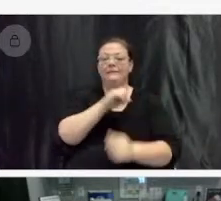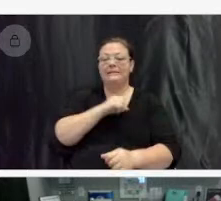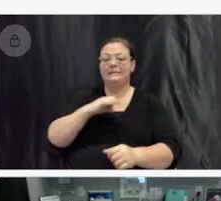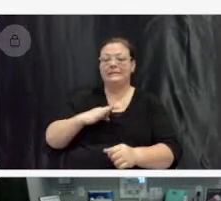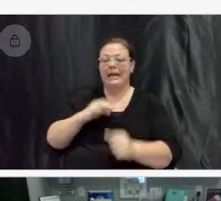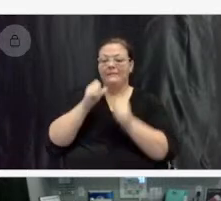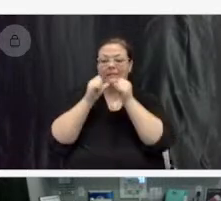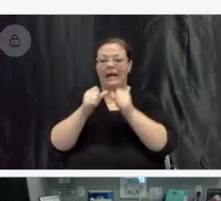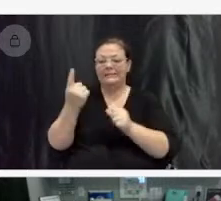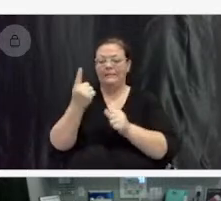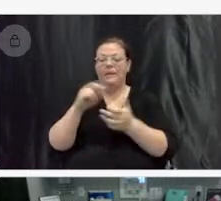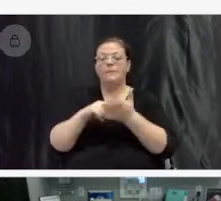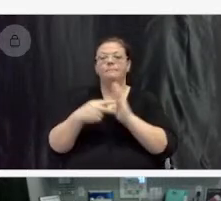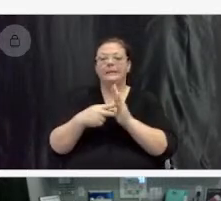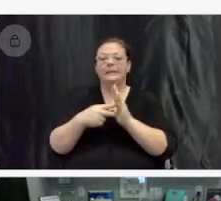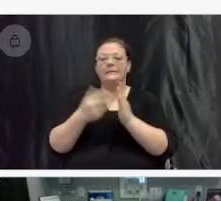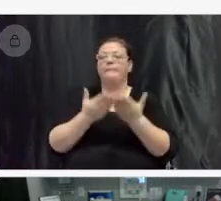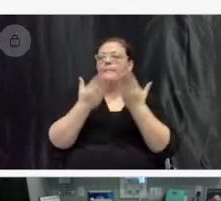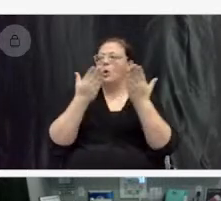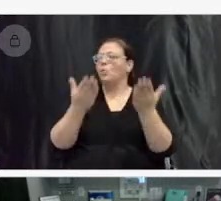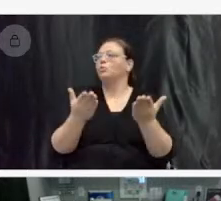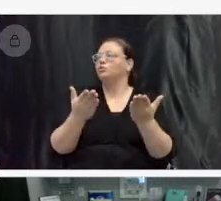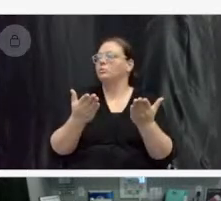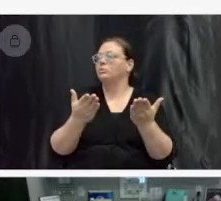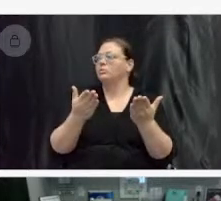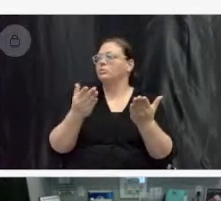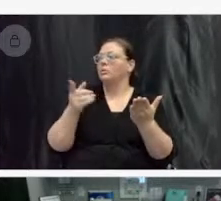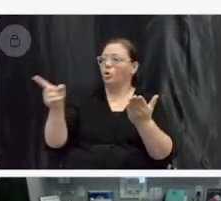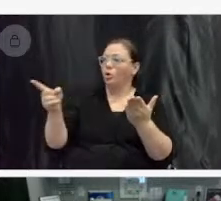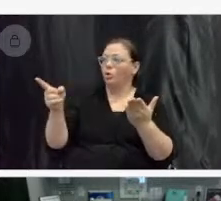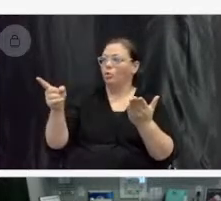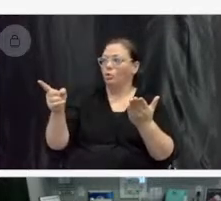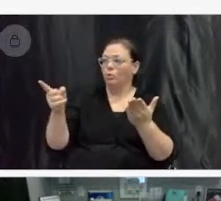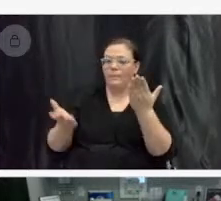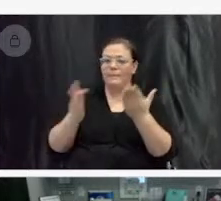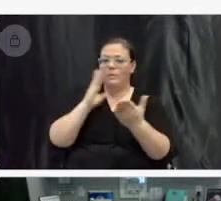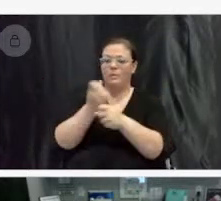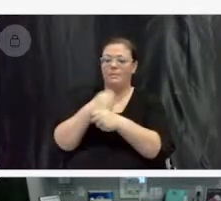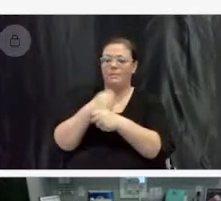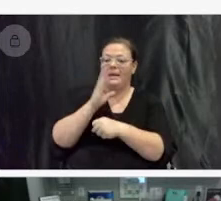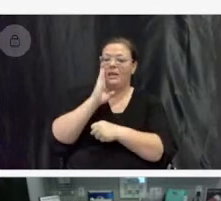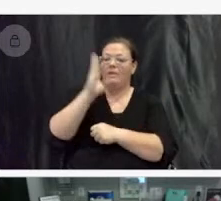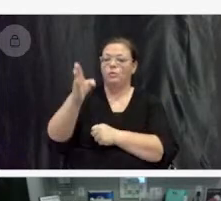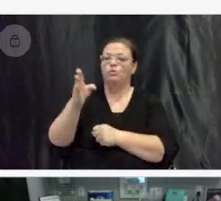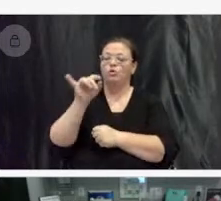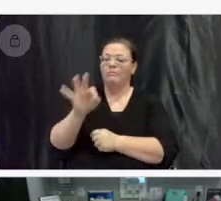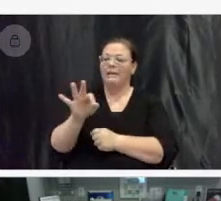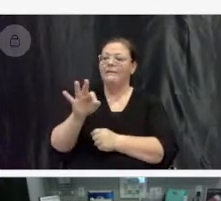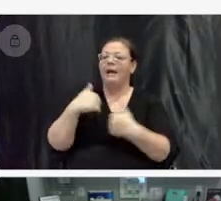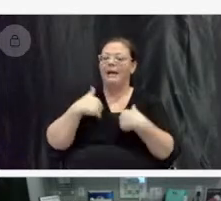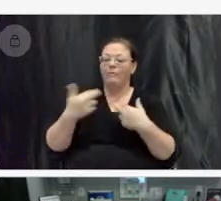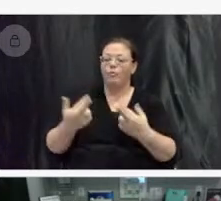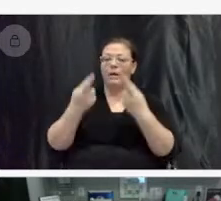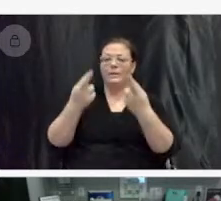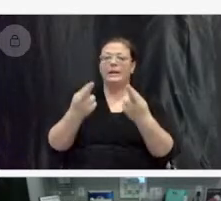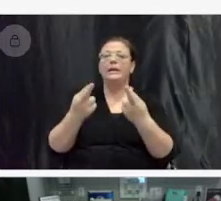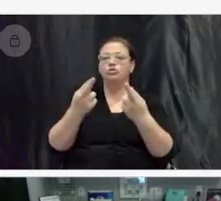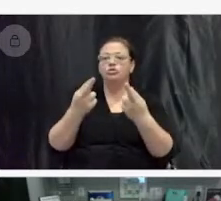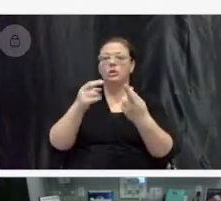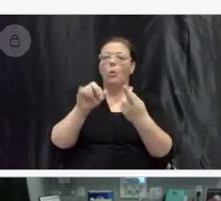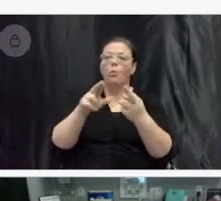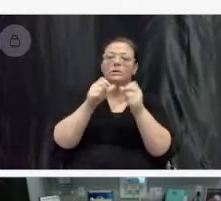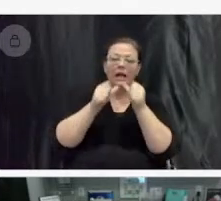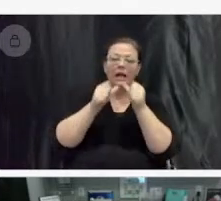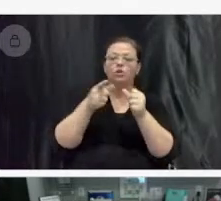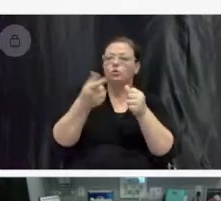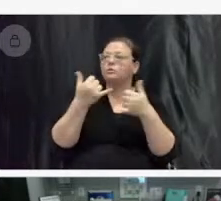something, then the motion that you may be making in the future, if there's a recommendation of a denial, you still make